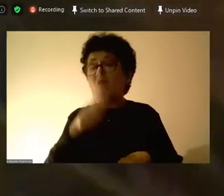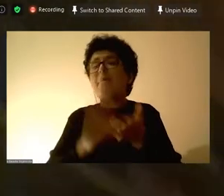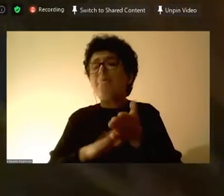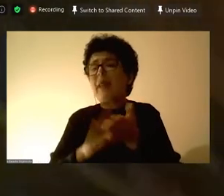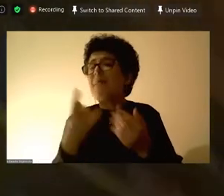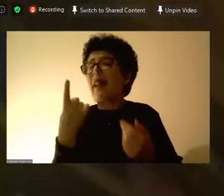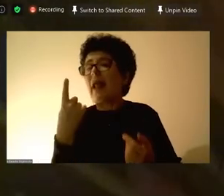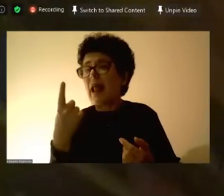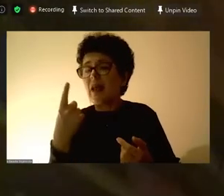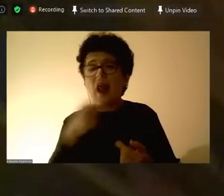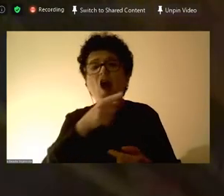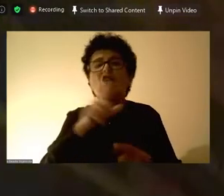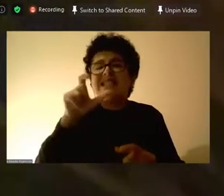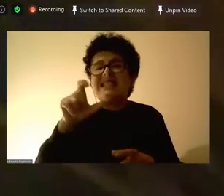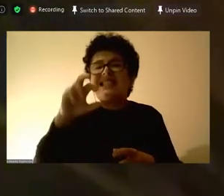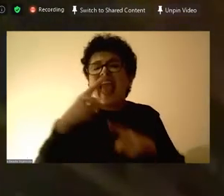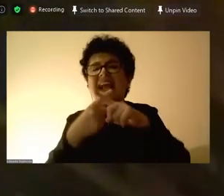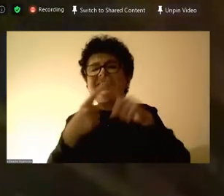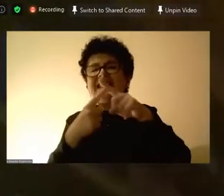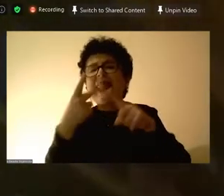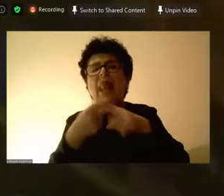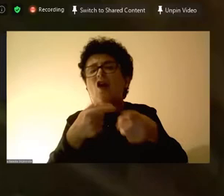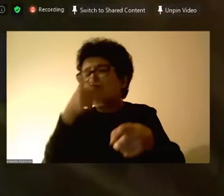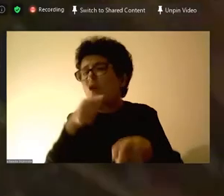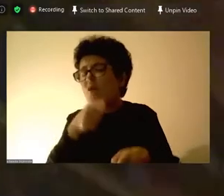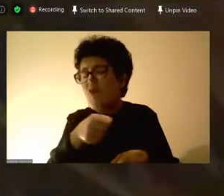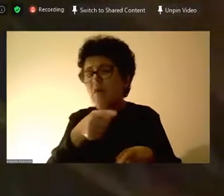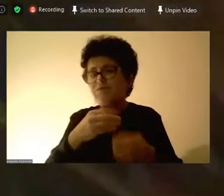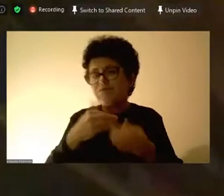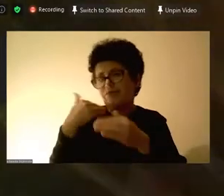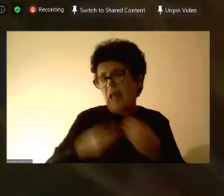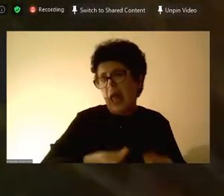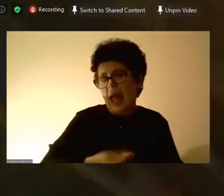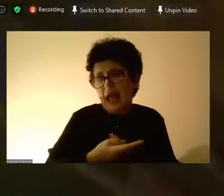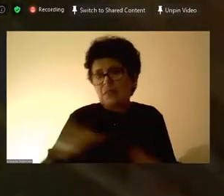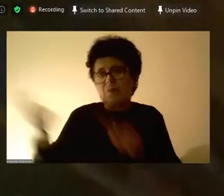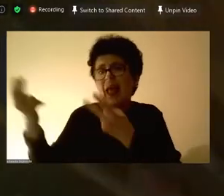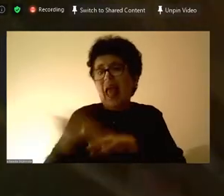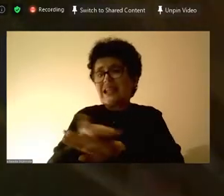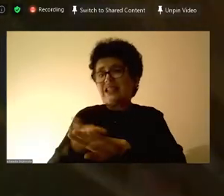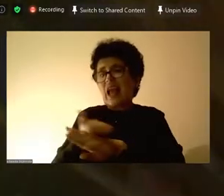of information, only in Dutch, but you can translate it in your own language and use it.